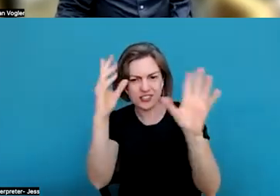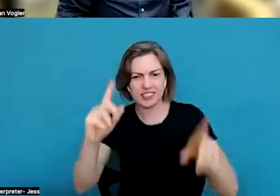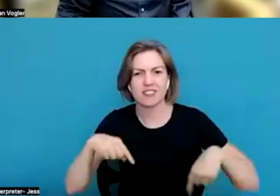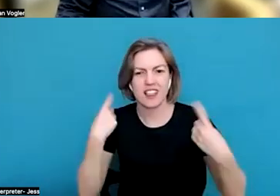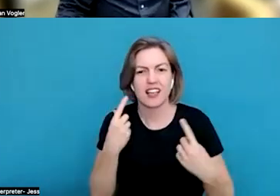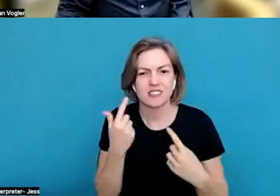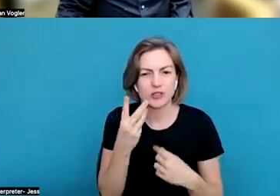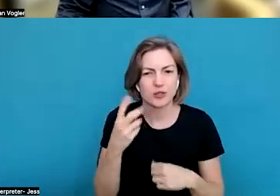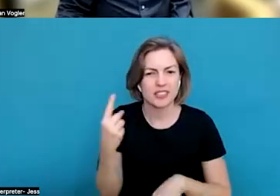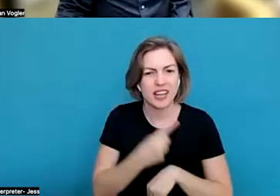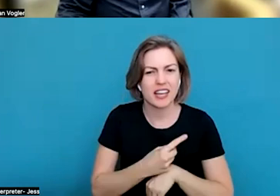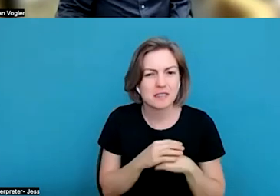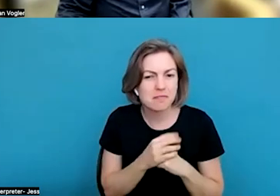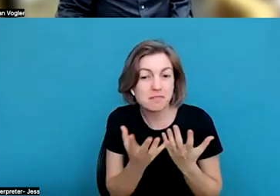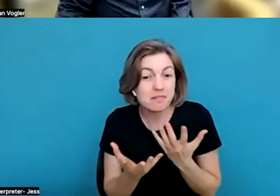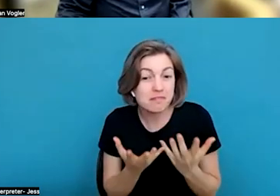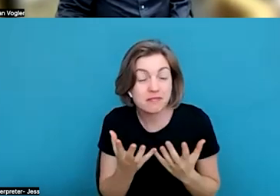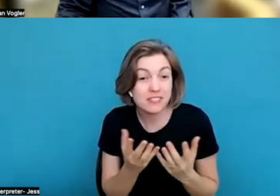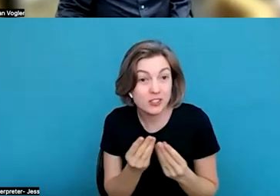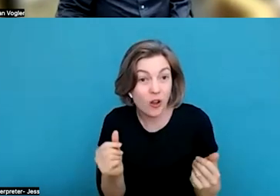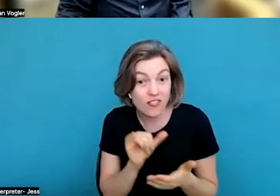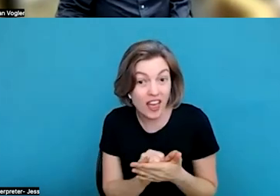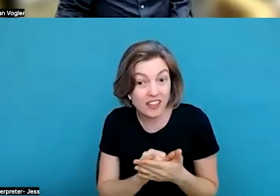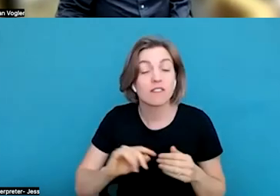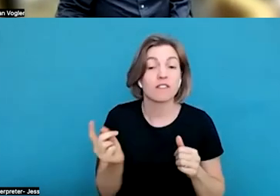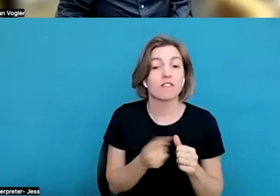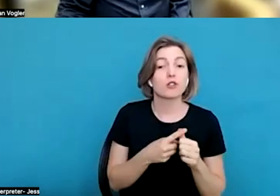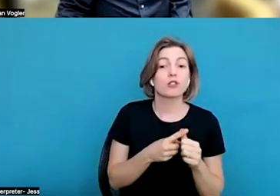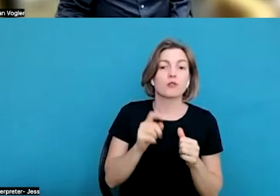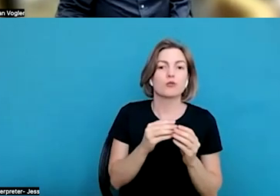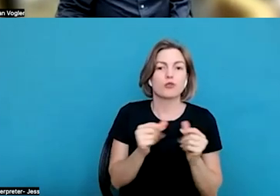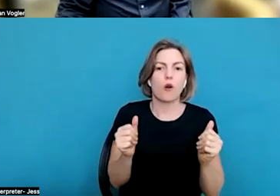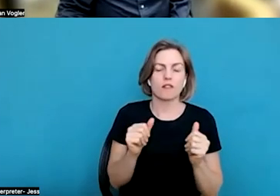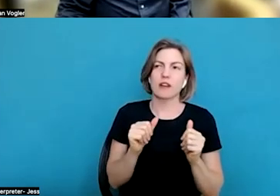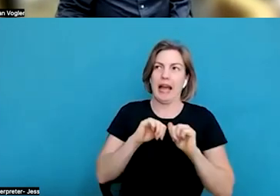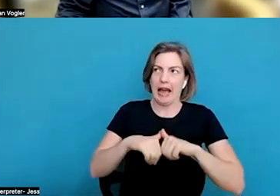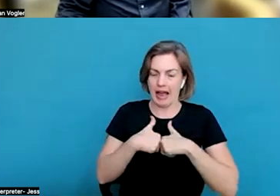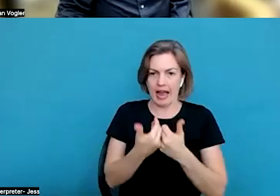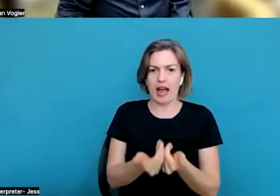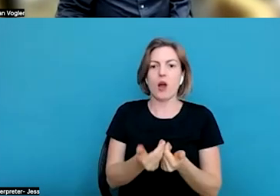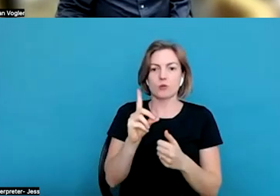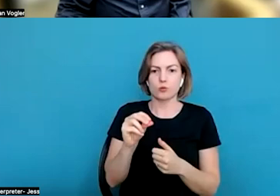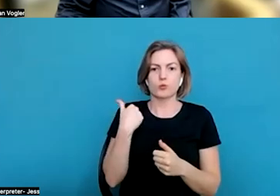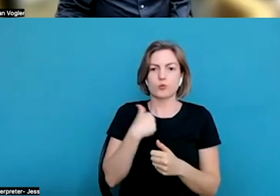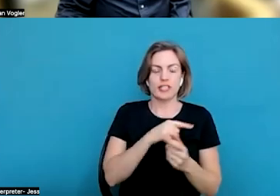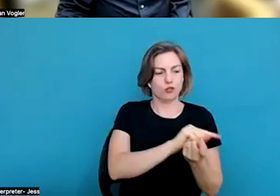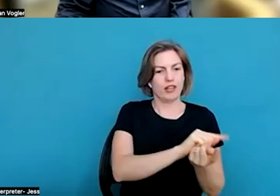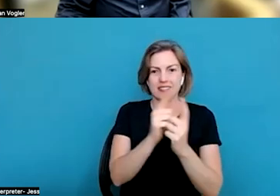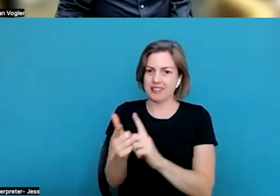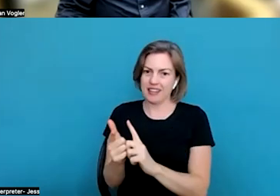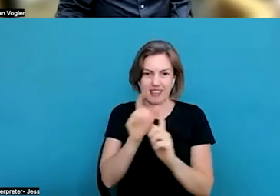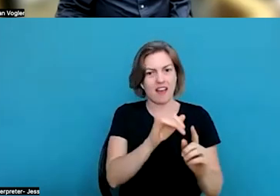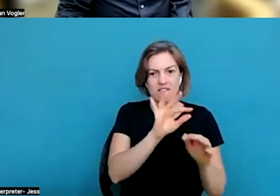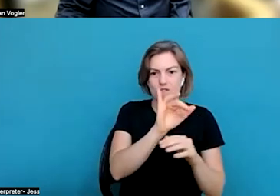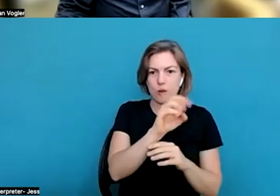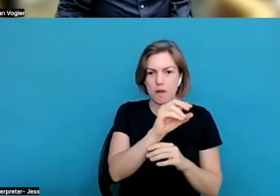of days? I think to solve that, first we have to solve the, well, how do we translate that form of